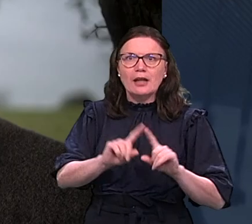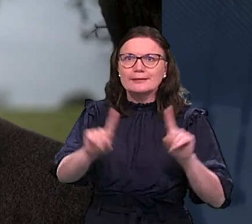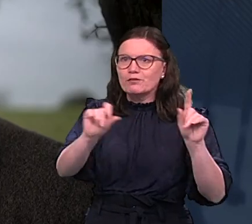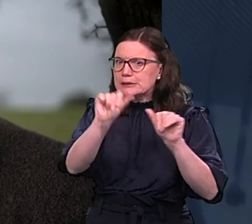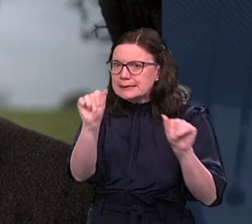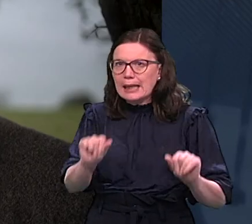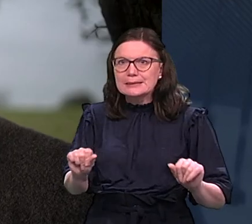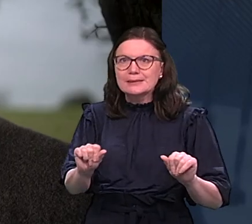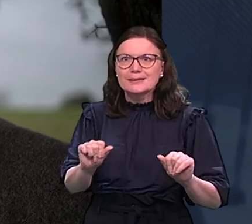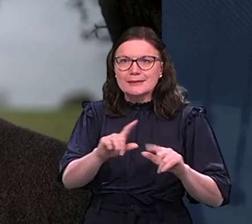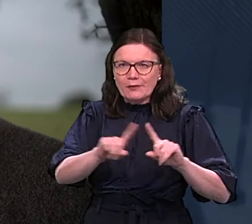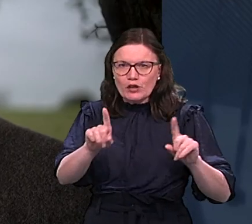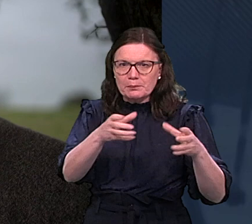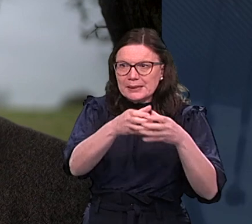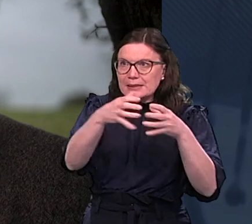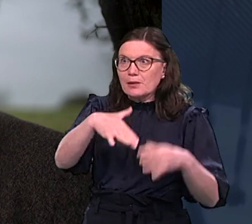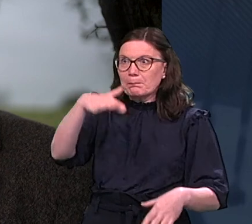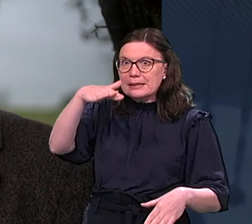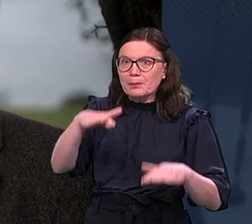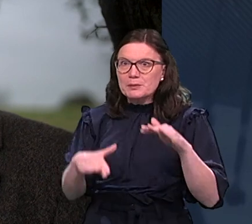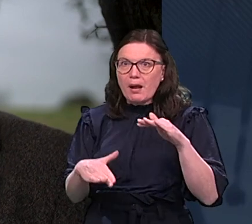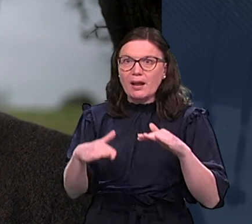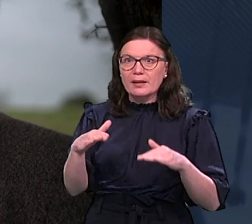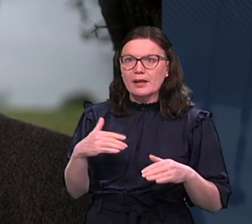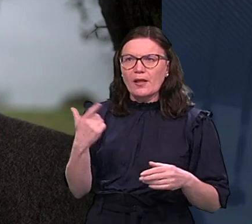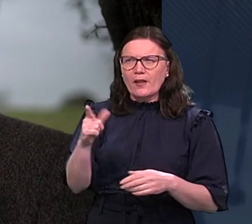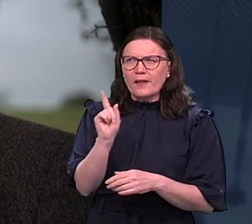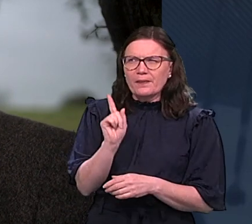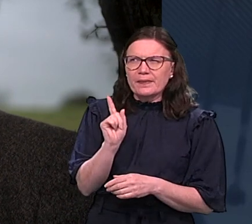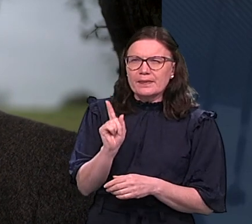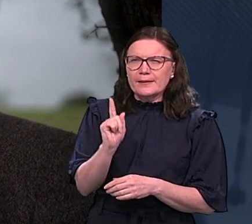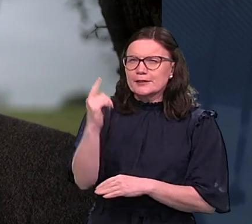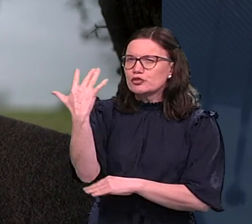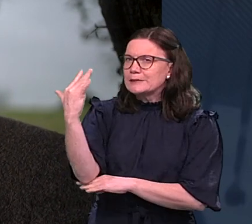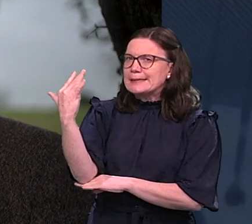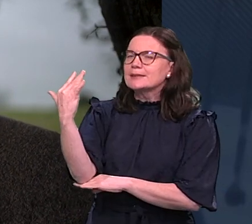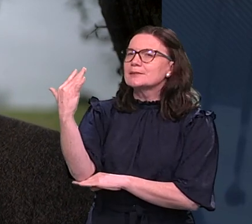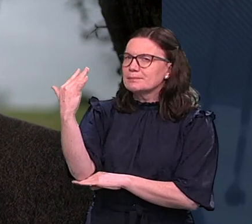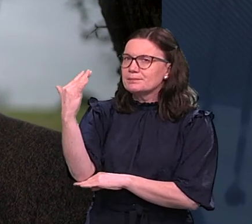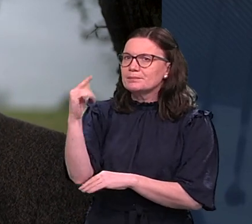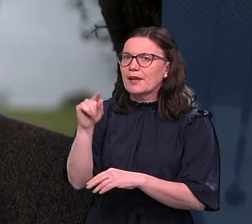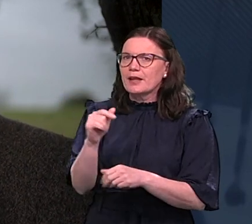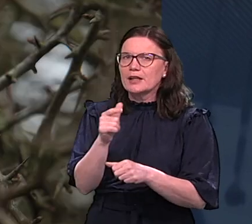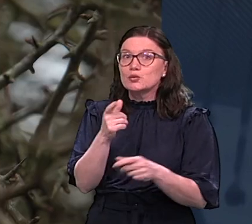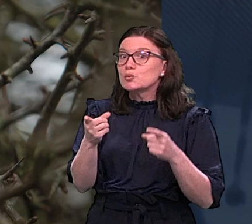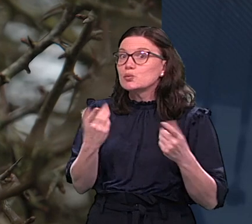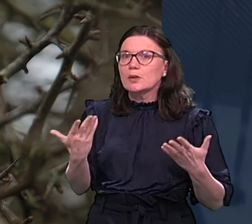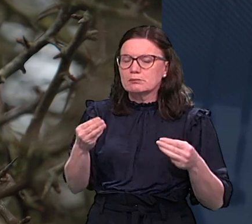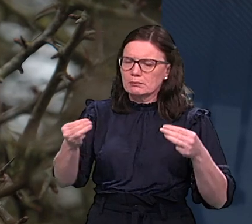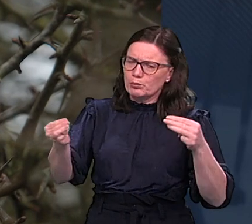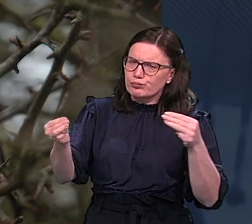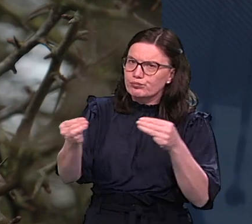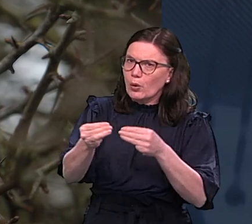thing with the fairies. The trees, the white hawthorn trees, are about protection. They